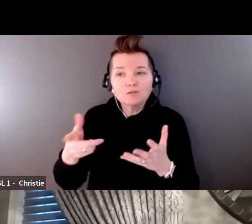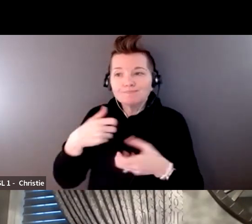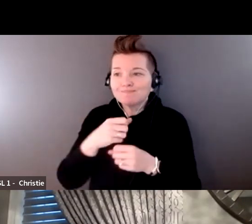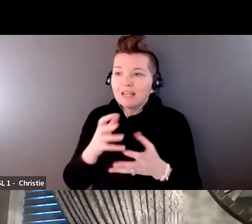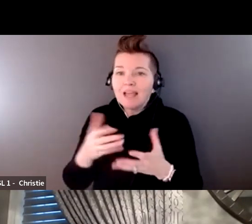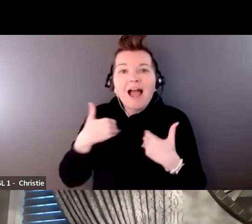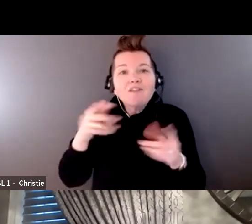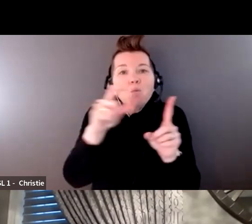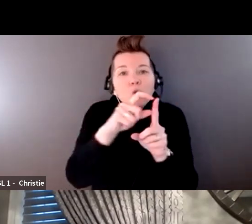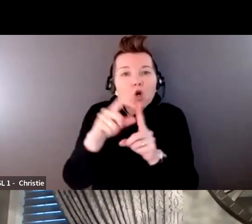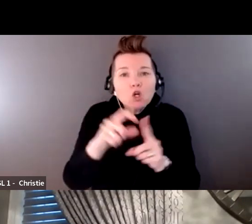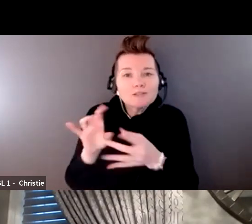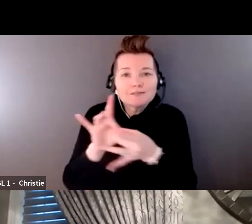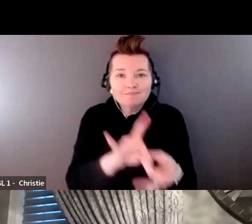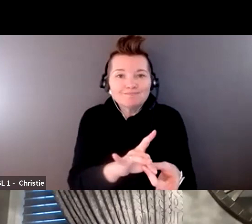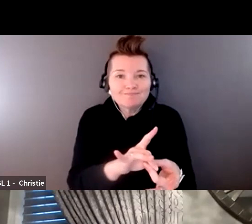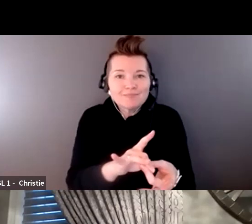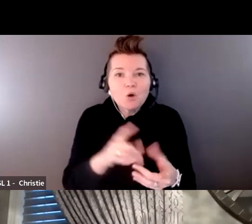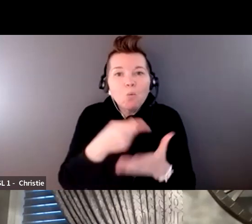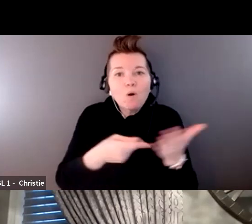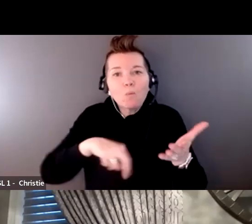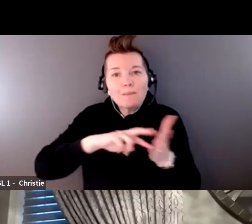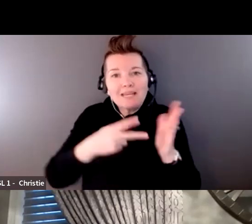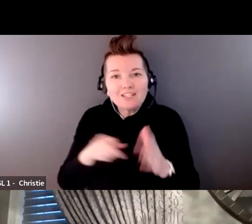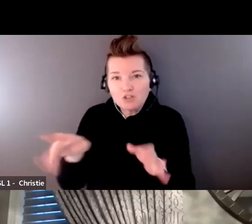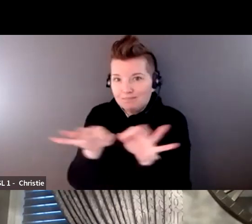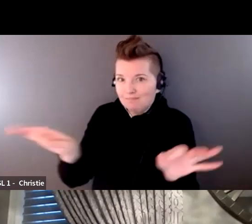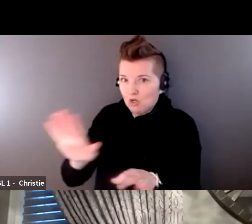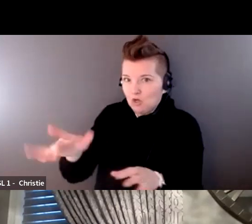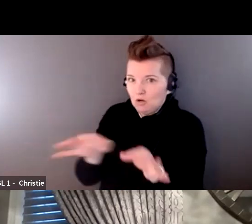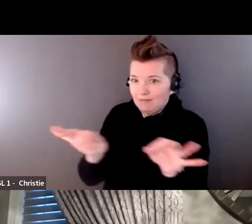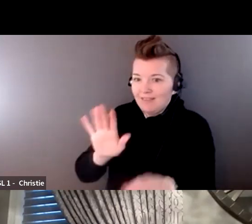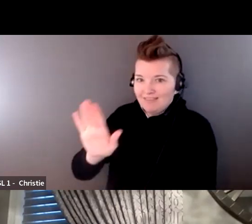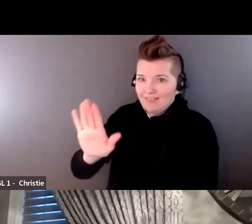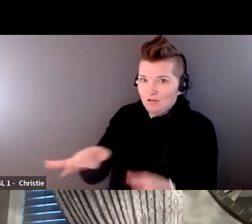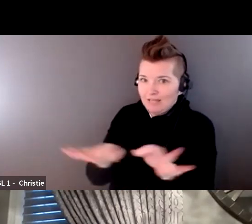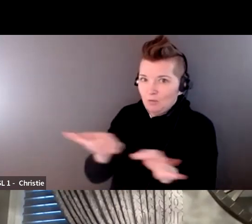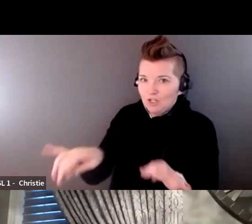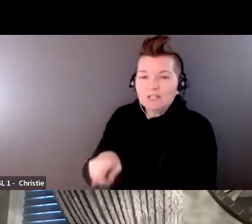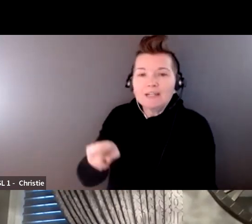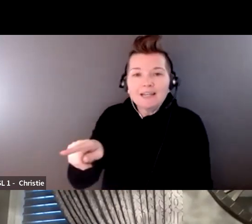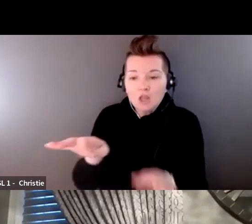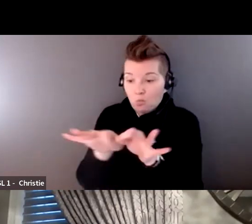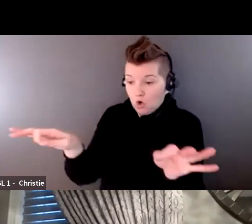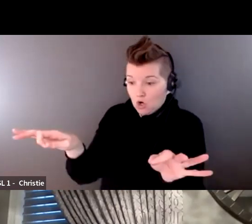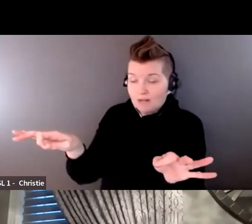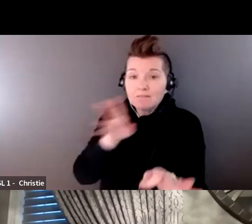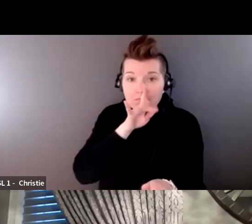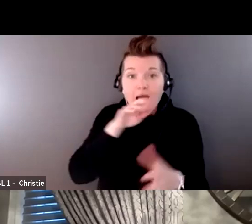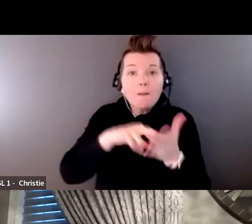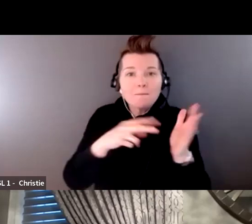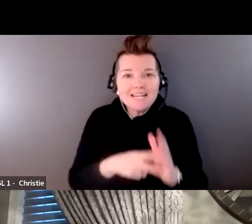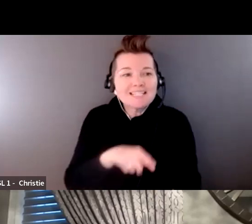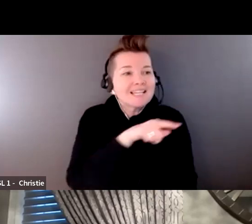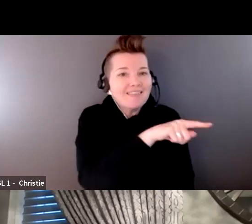word, pito tetium, meaning he or she thinks differently. And that was a big connection for the elders that we